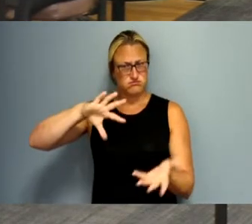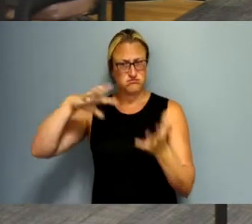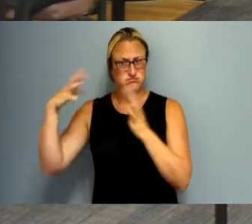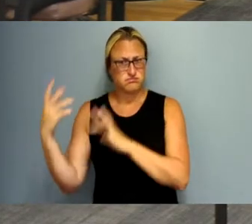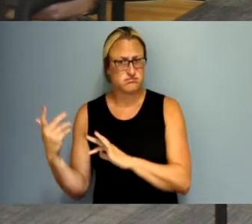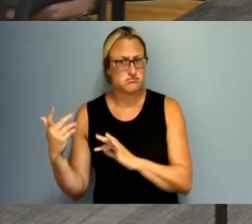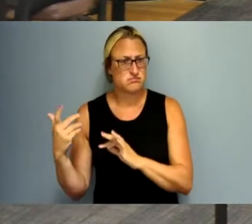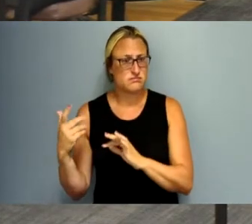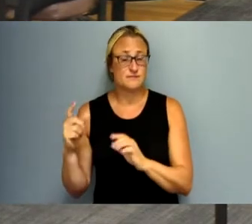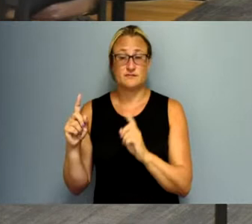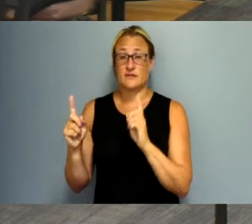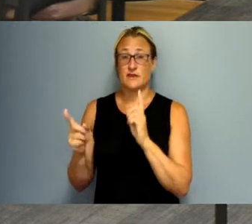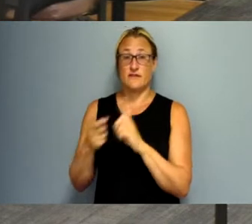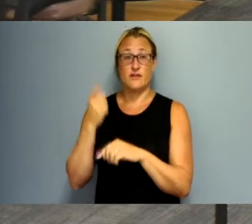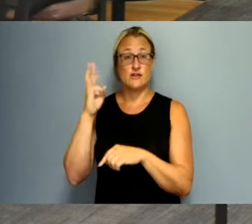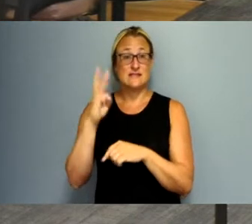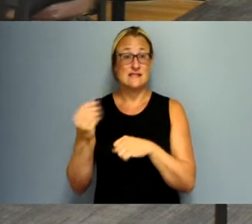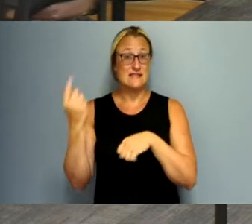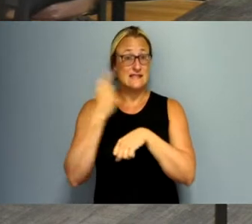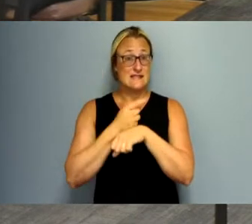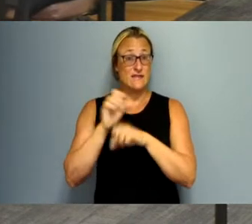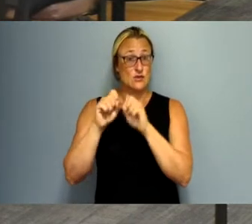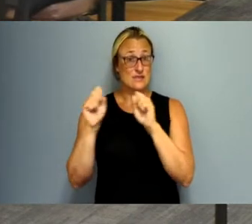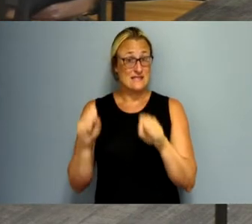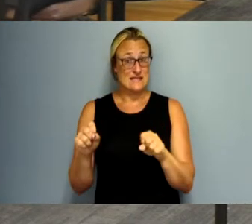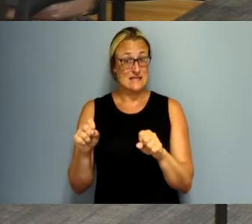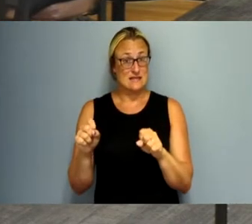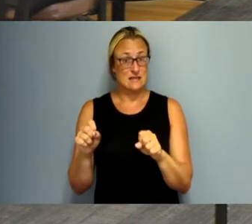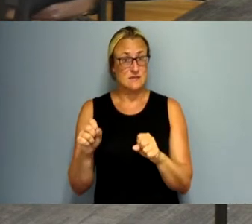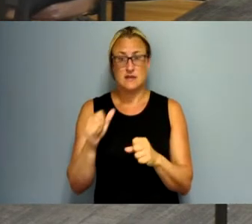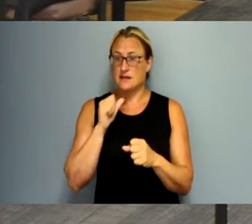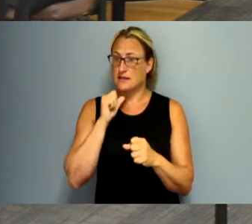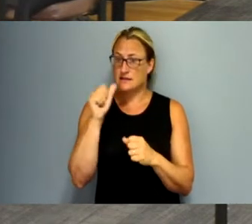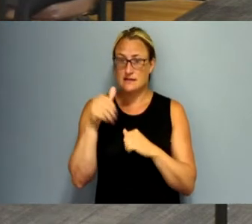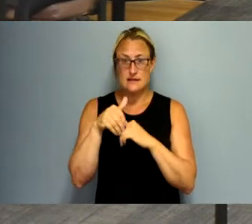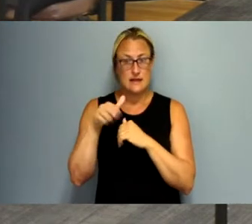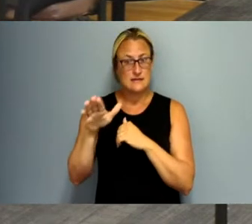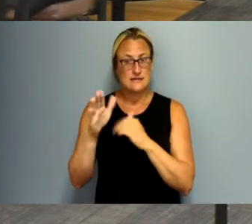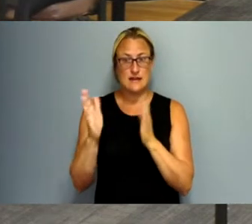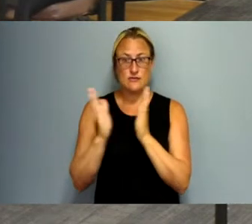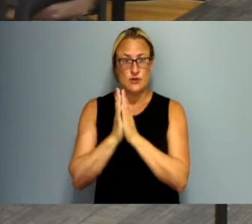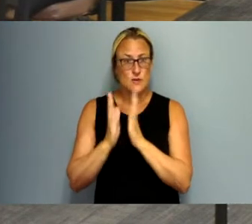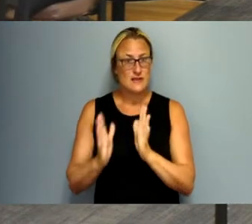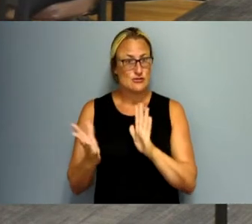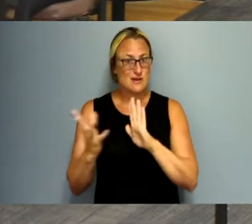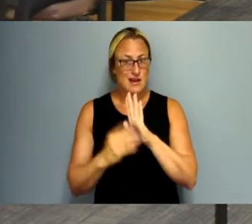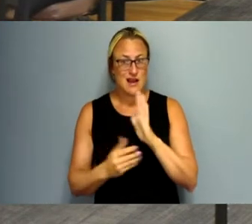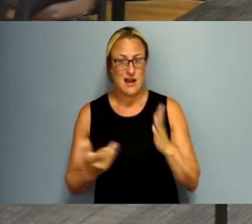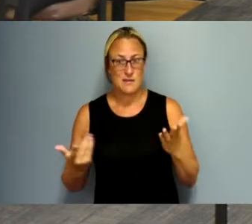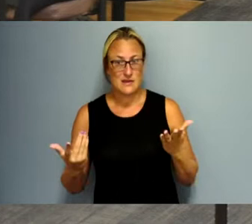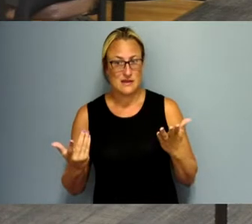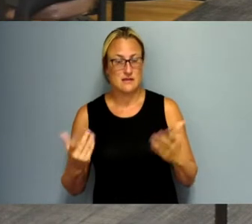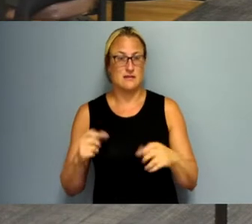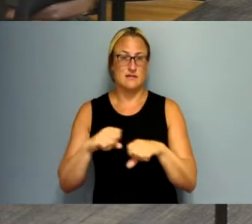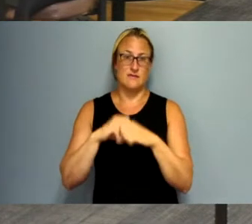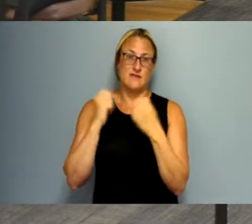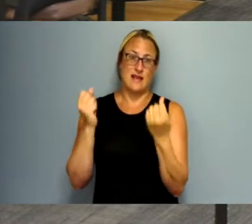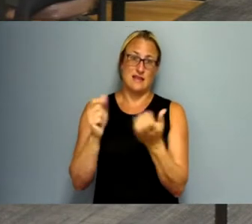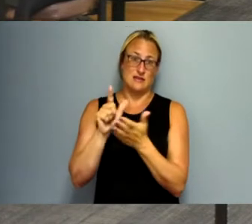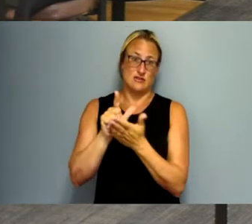days of your system, it did not send the requester a copy. Again, a violation of the law.